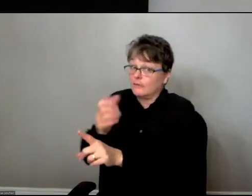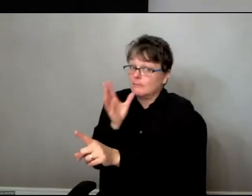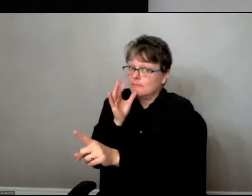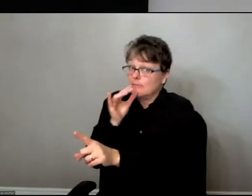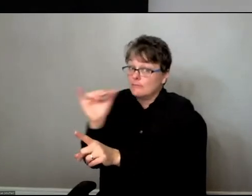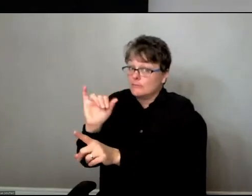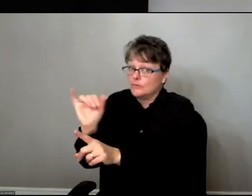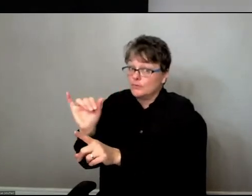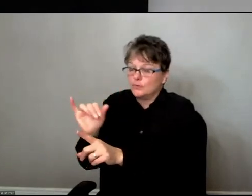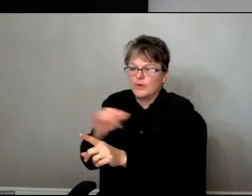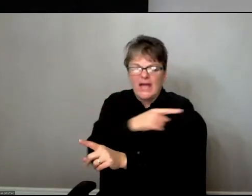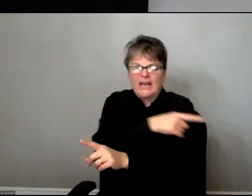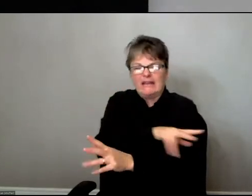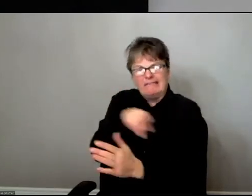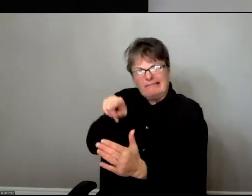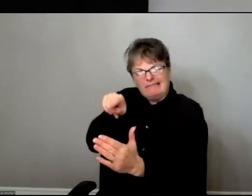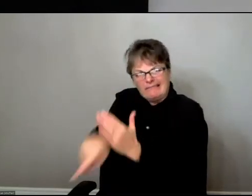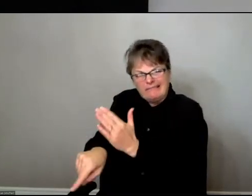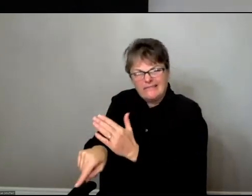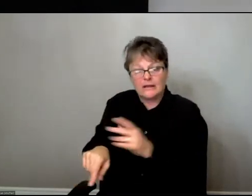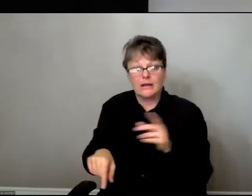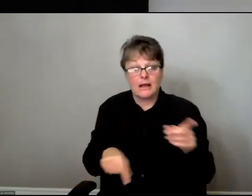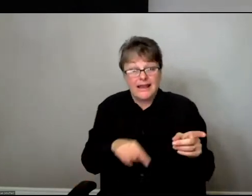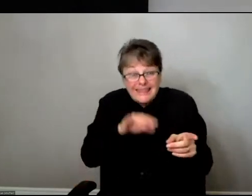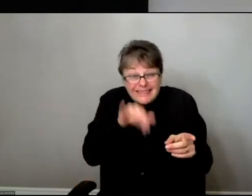horrific act of violence, murder.